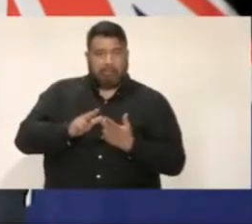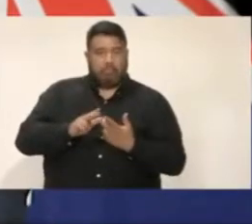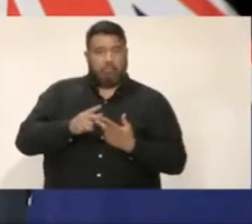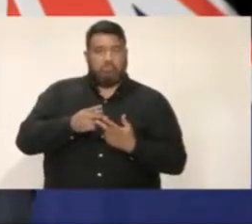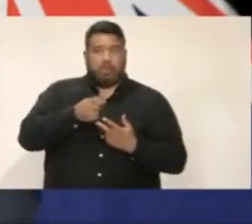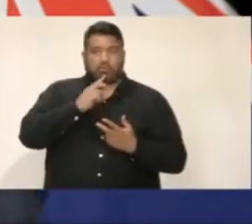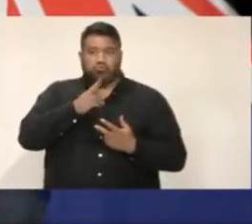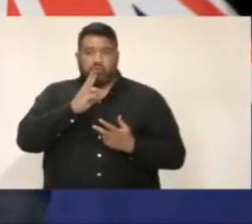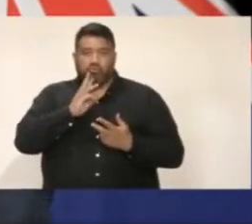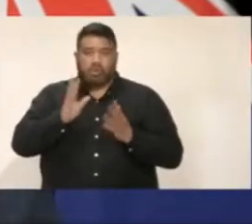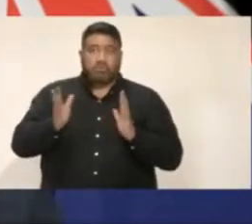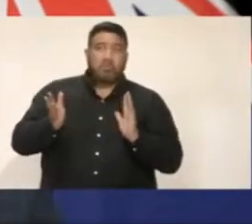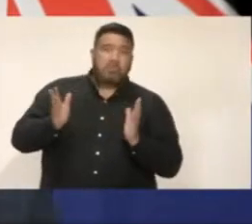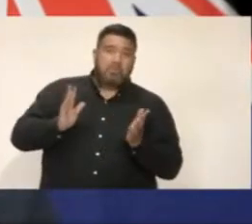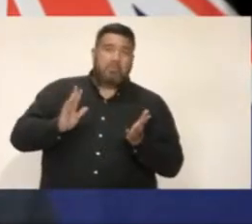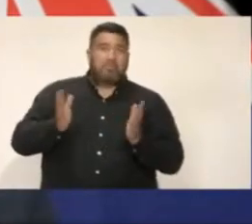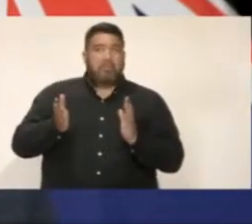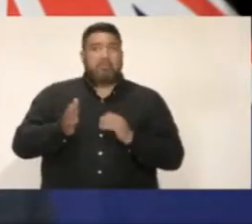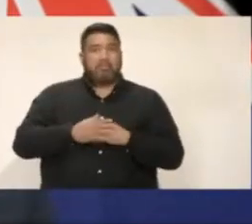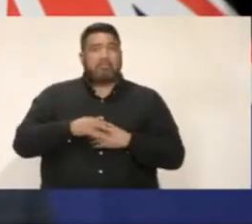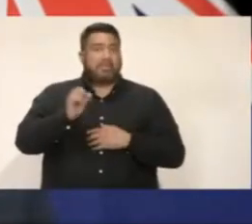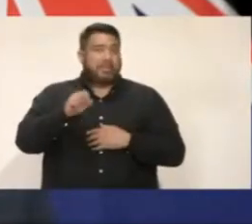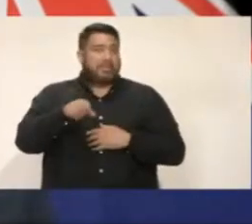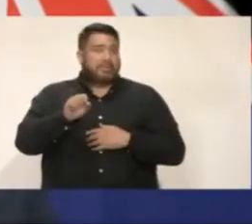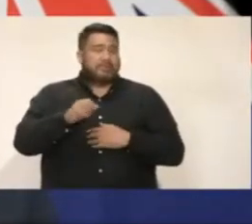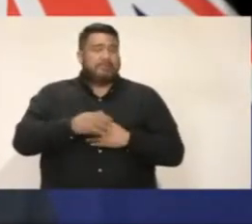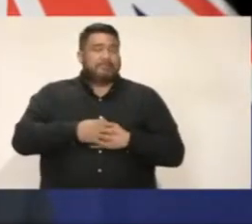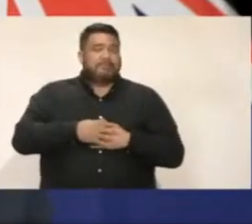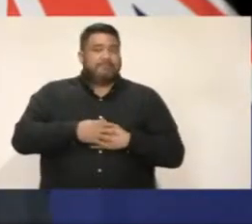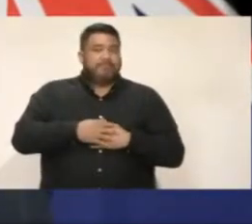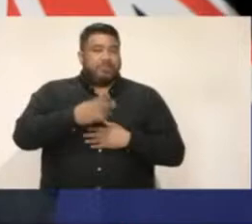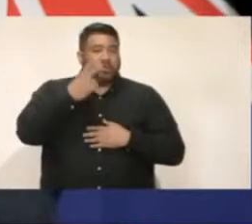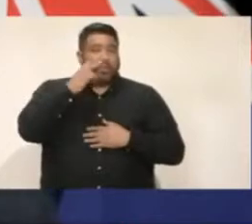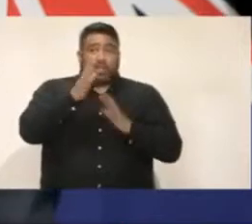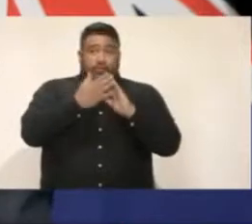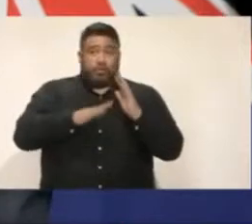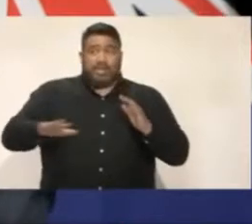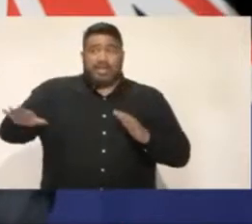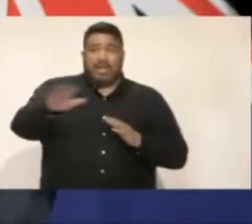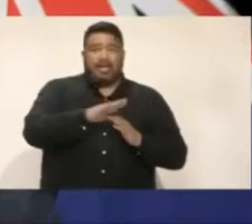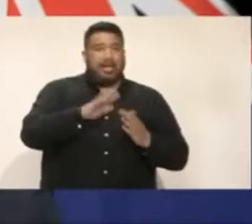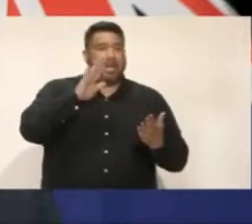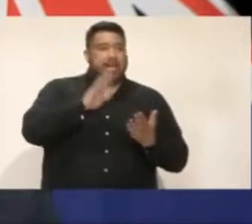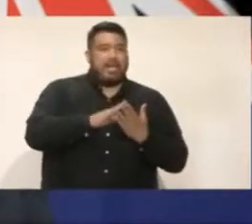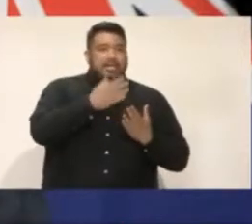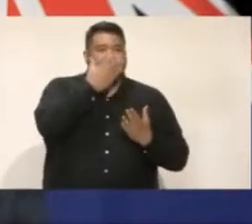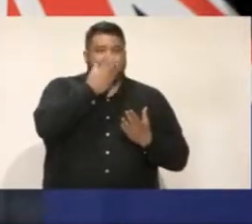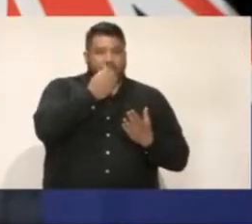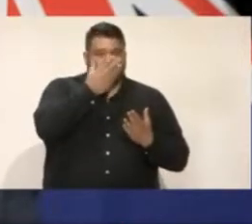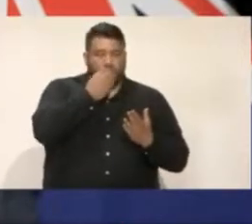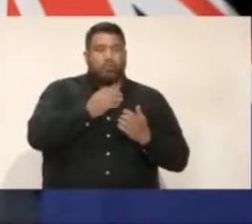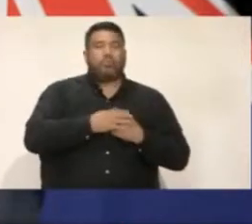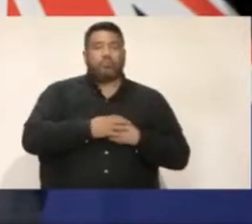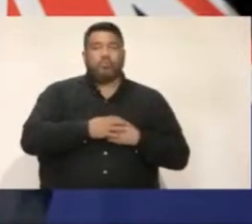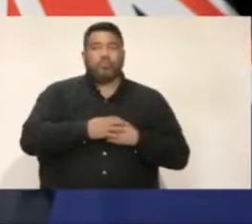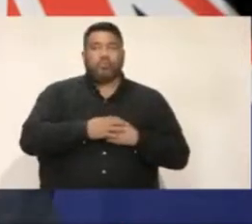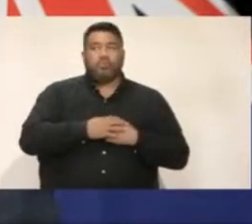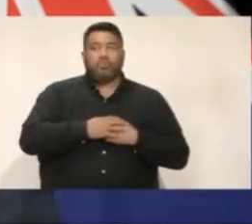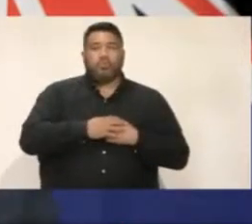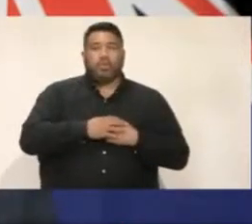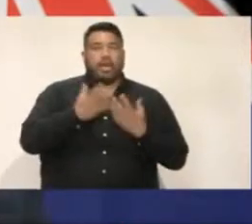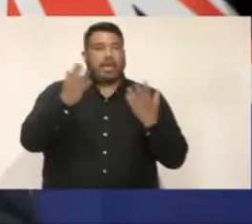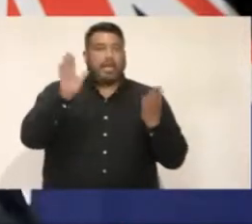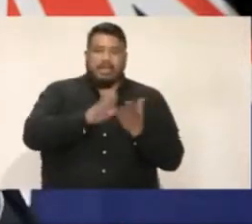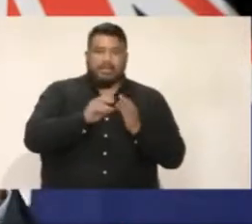it goes with the much lower rates of influenza-like illness we are seeing out in the community, being reported in general practice, and it almost